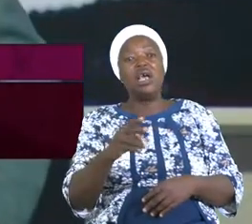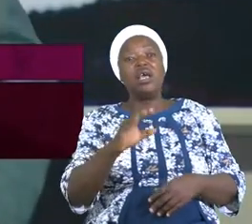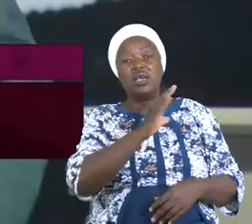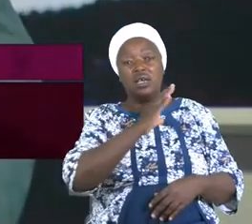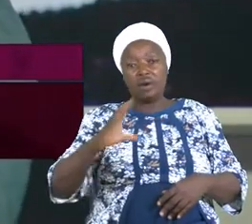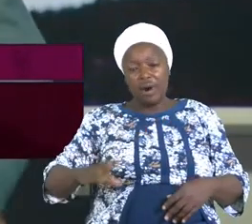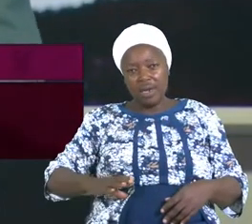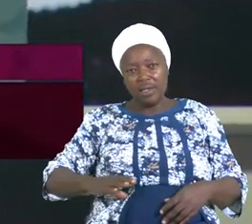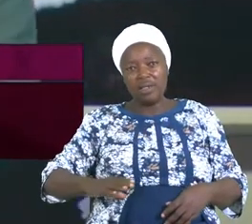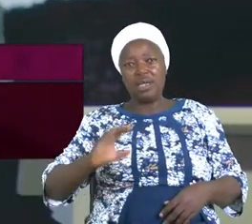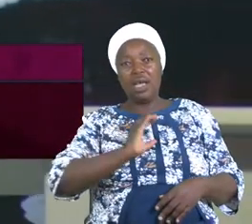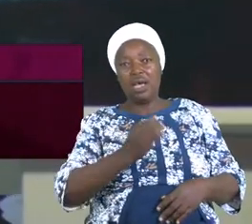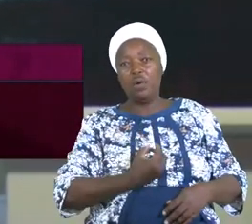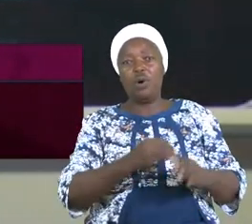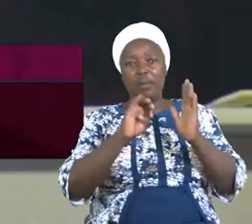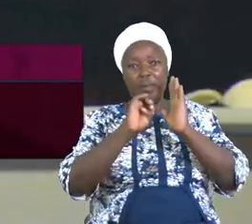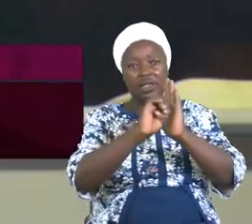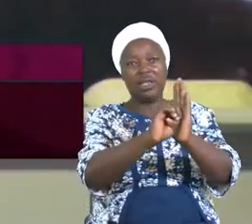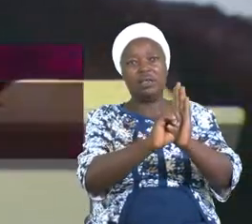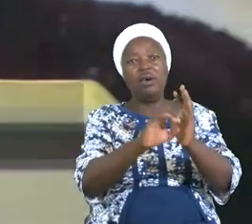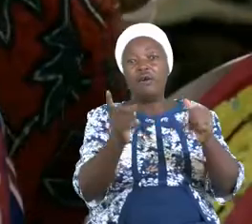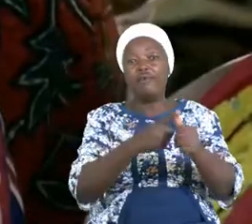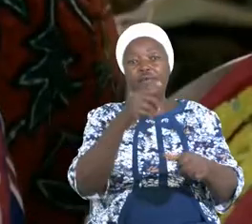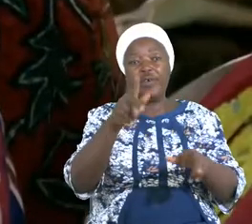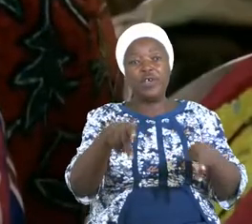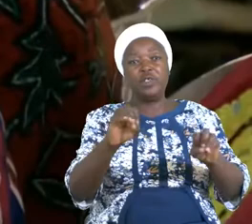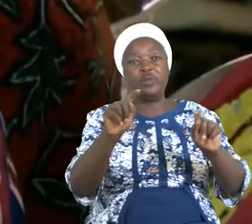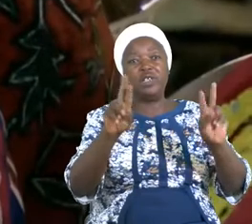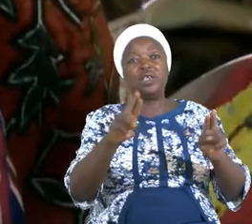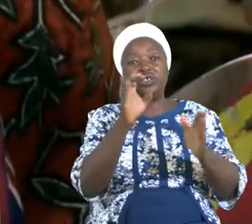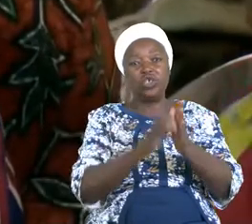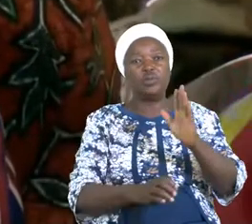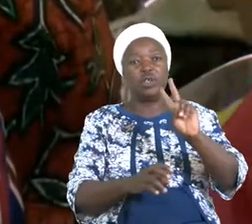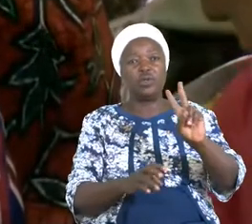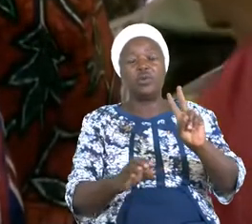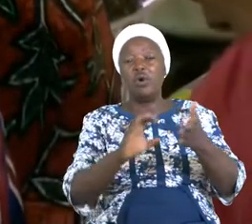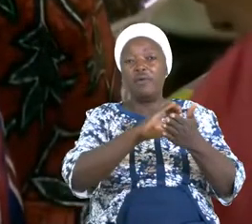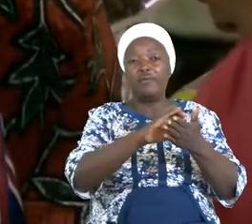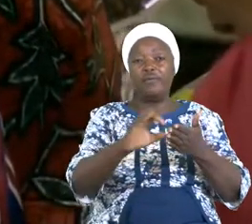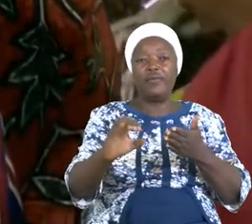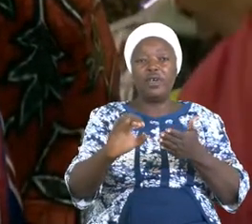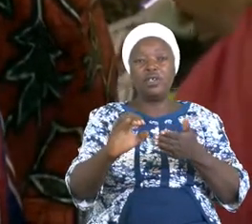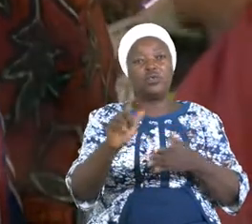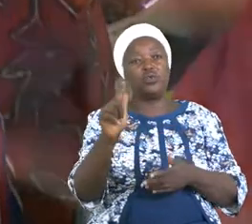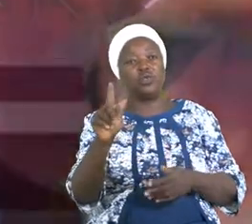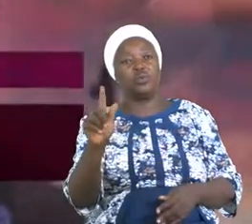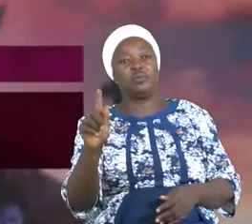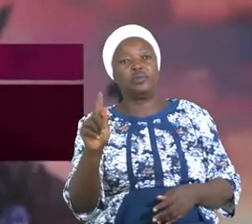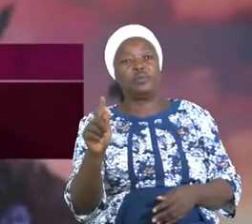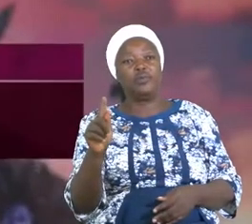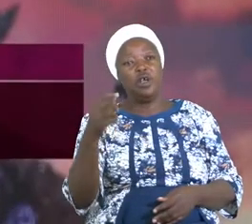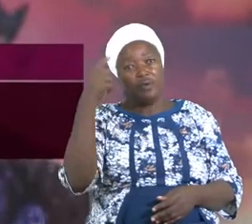our pattern. First Peter chapter 2, I'm reading from verse 21. For